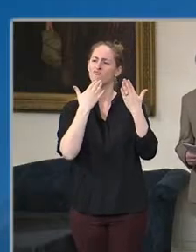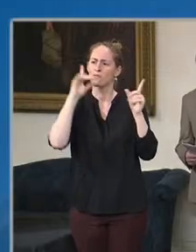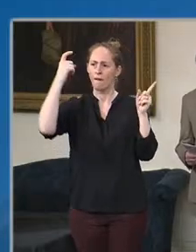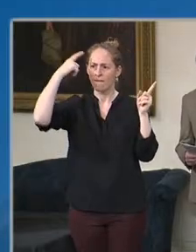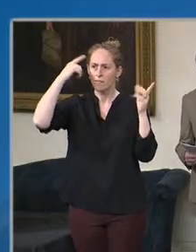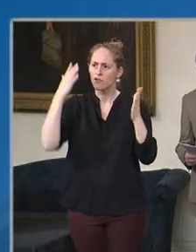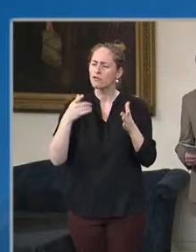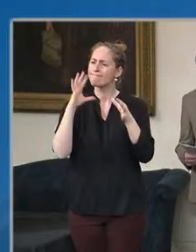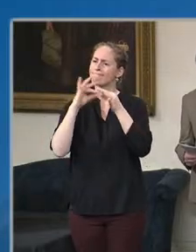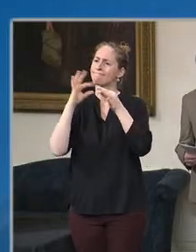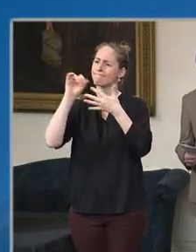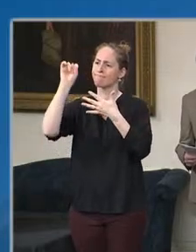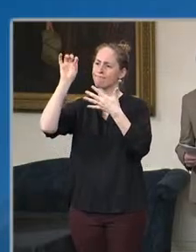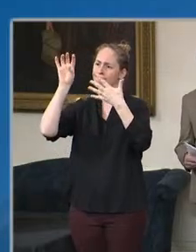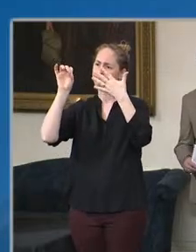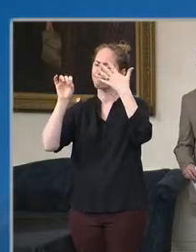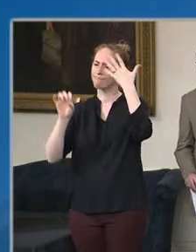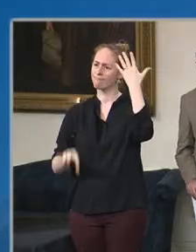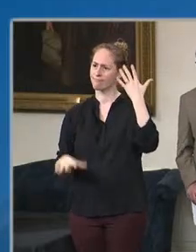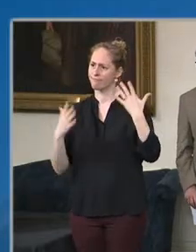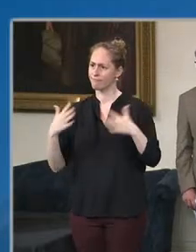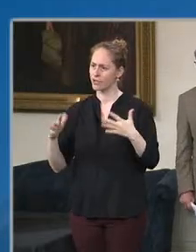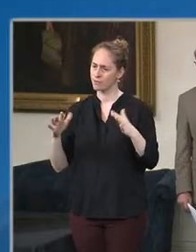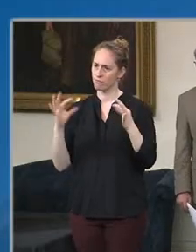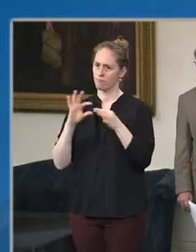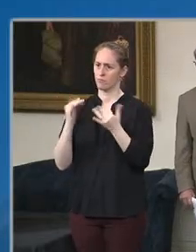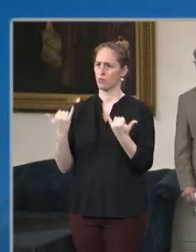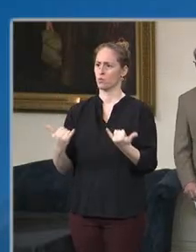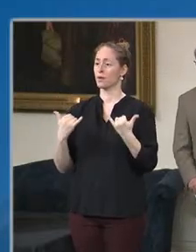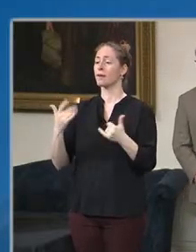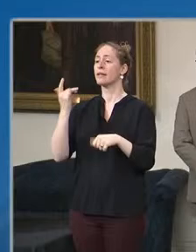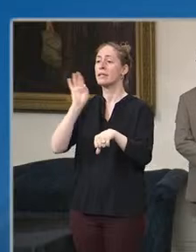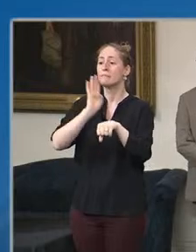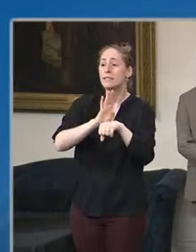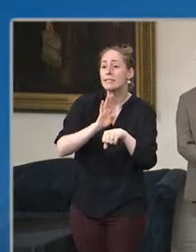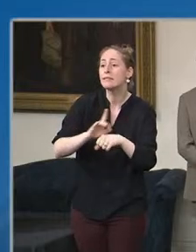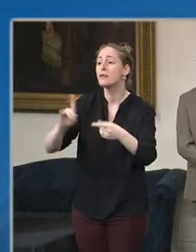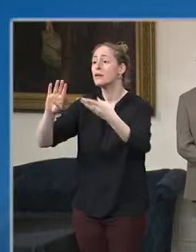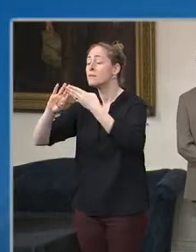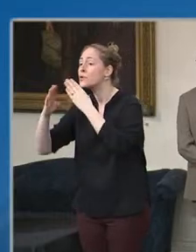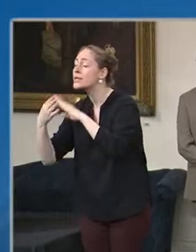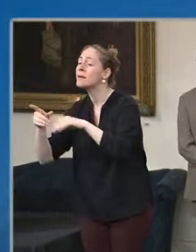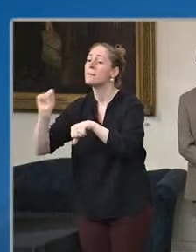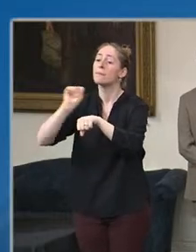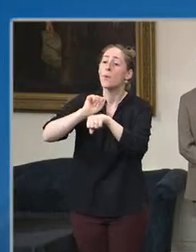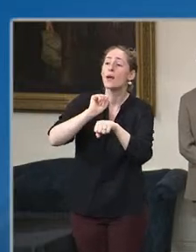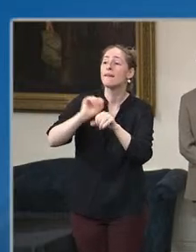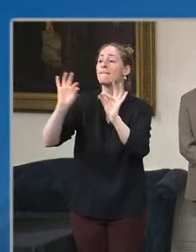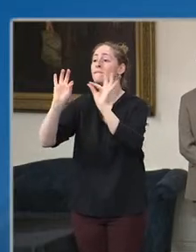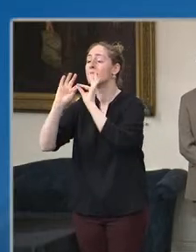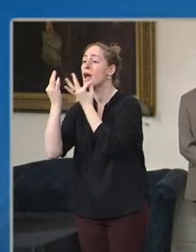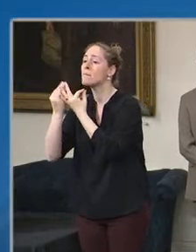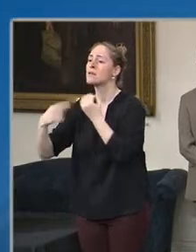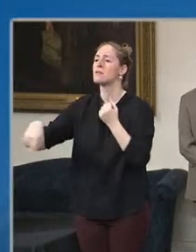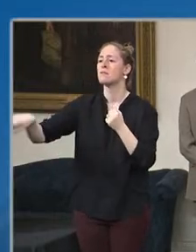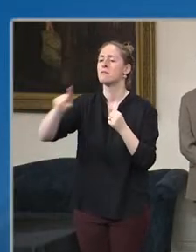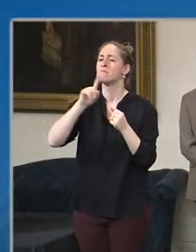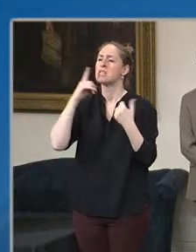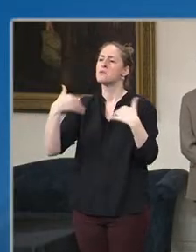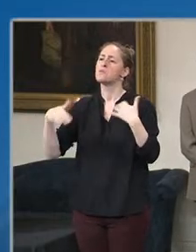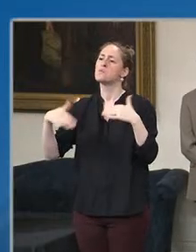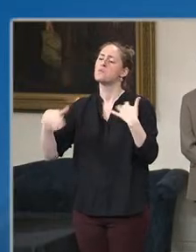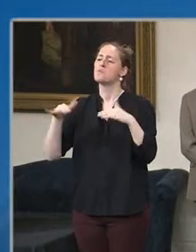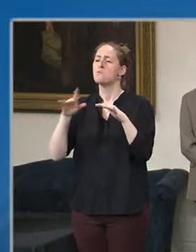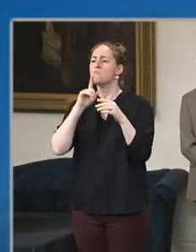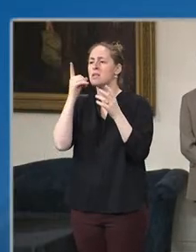today. The business community, the employees, their families are extremely grateful for being able to get some of this